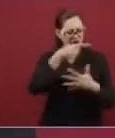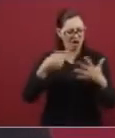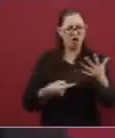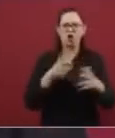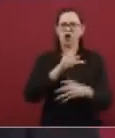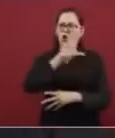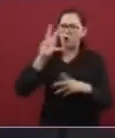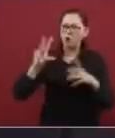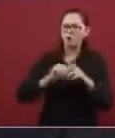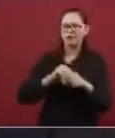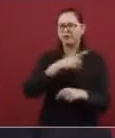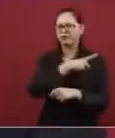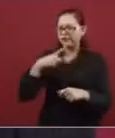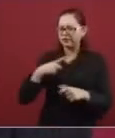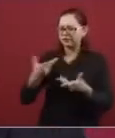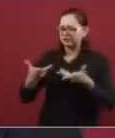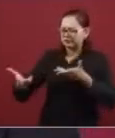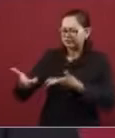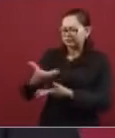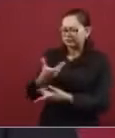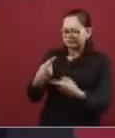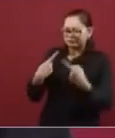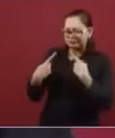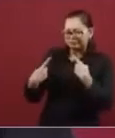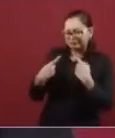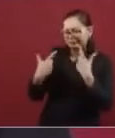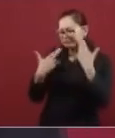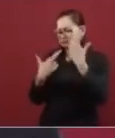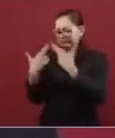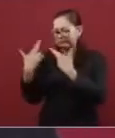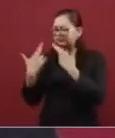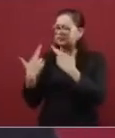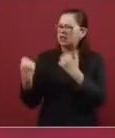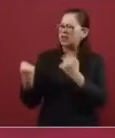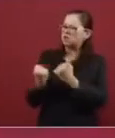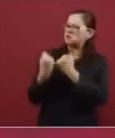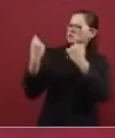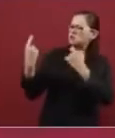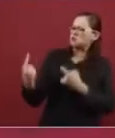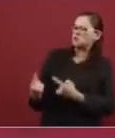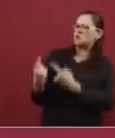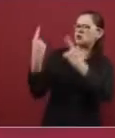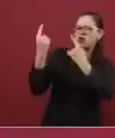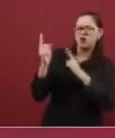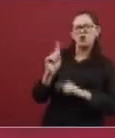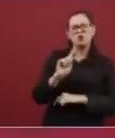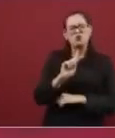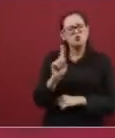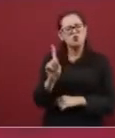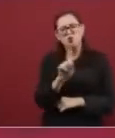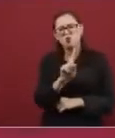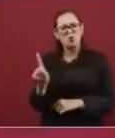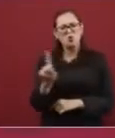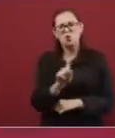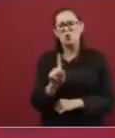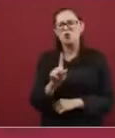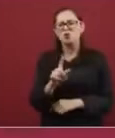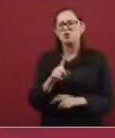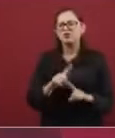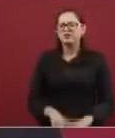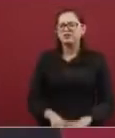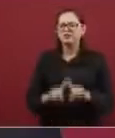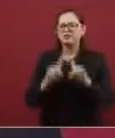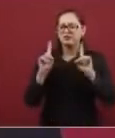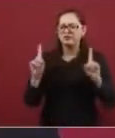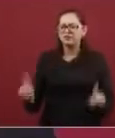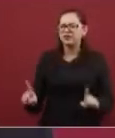something that need to be analyzed, not because we want to confront, but